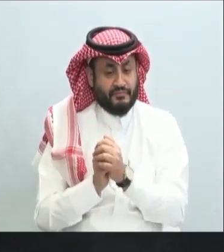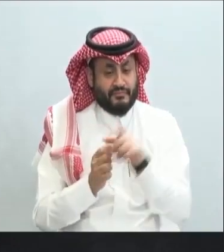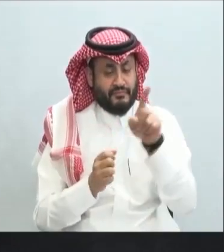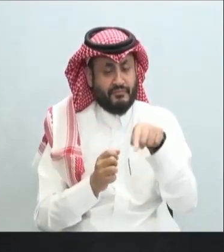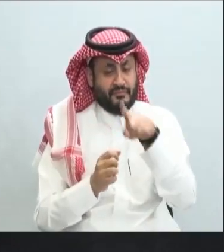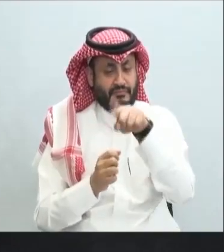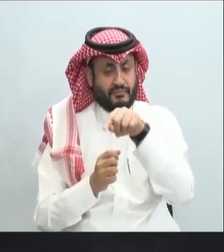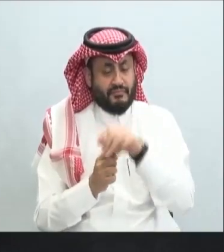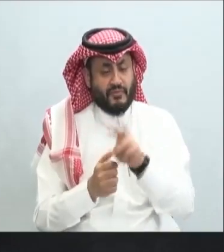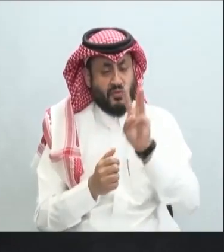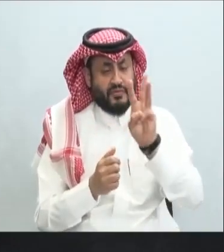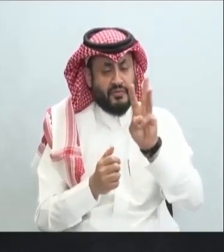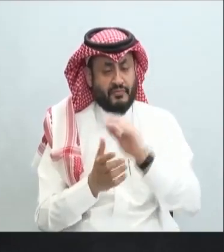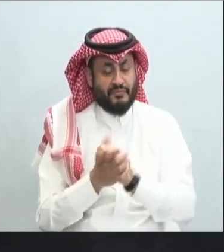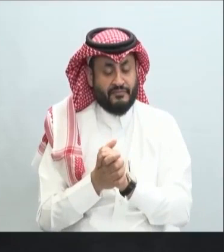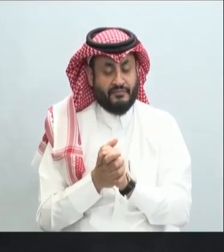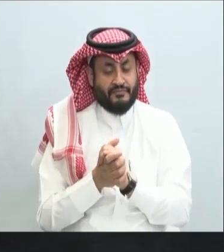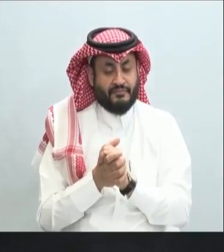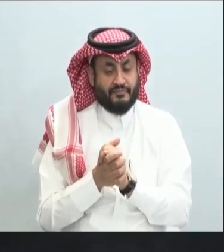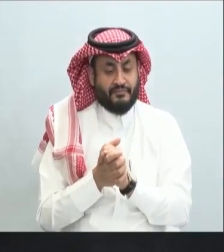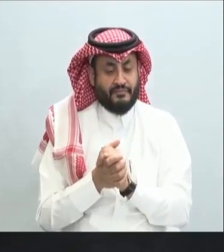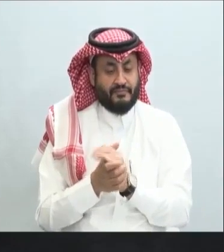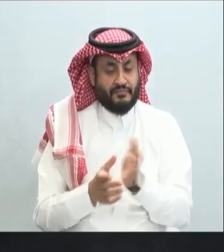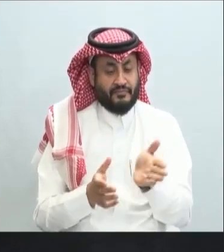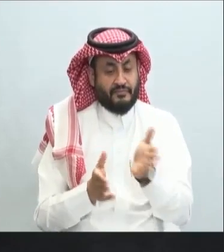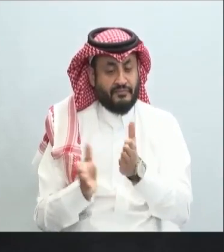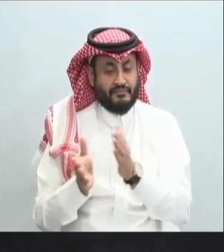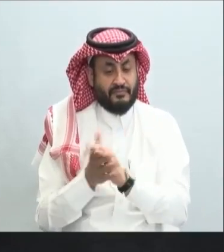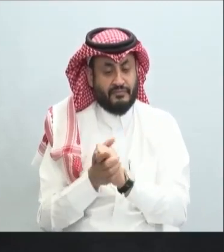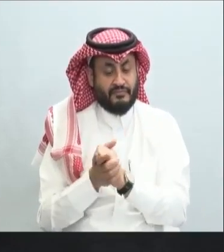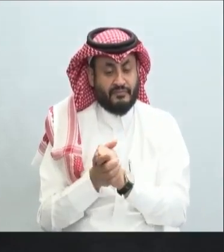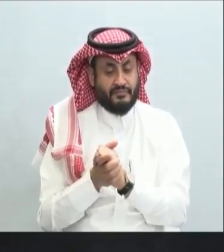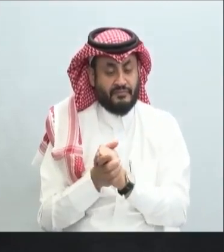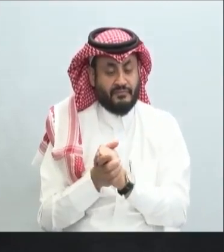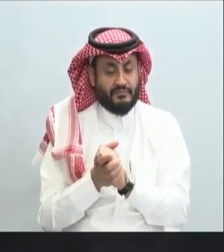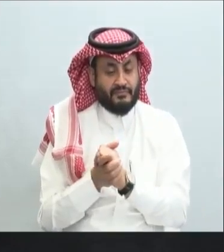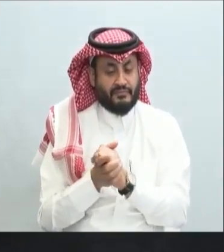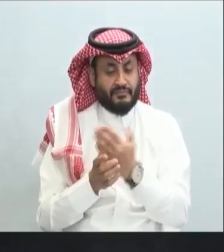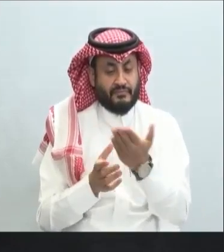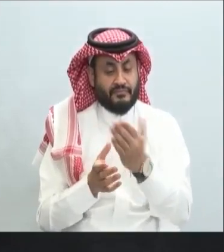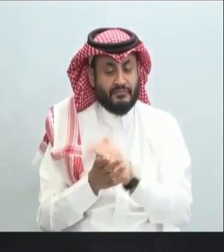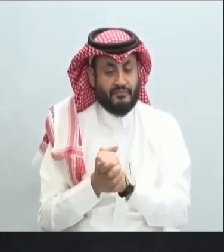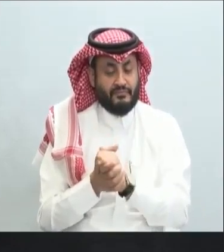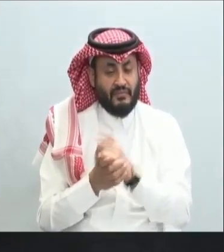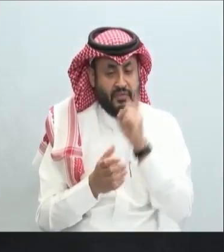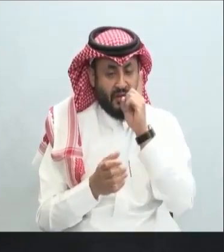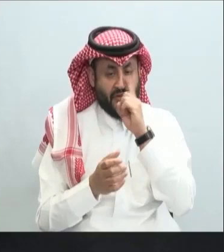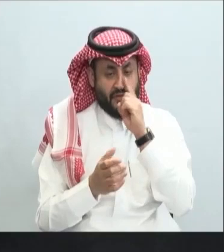use only one hand to make the shape of letter W. And after this we had